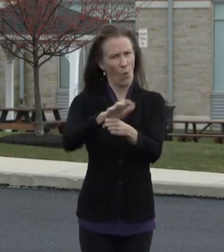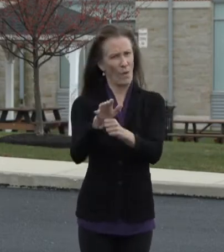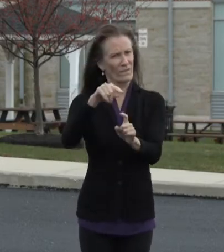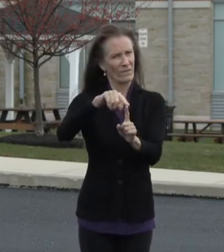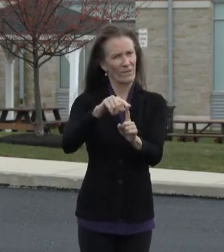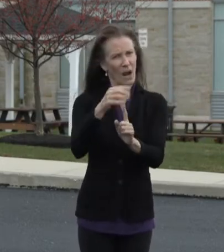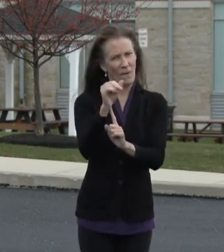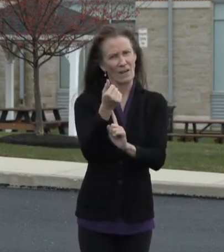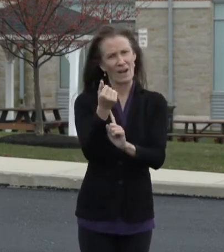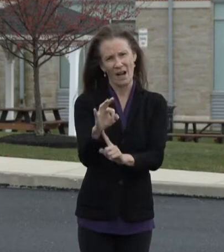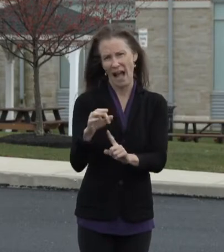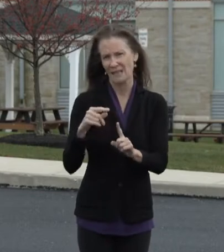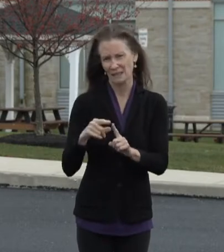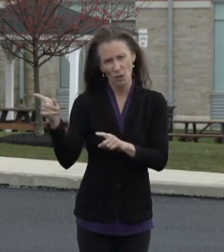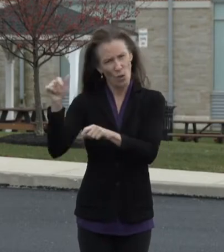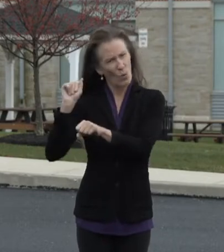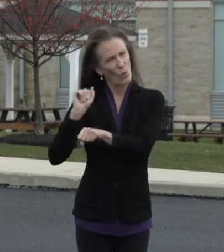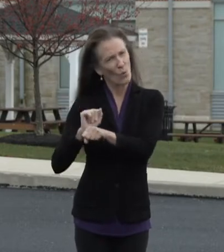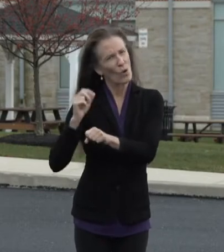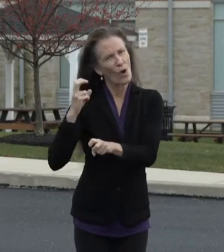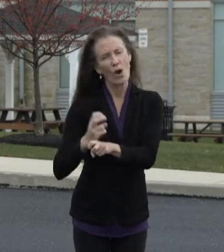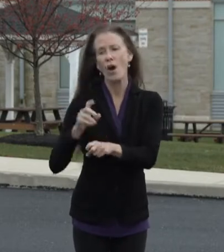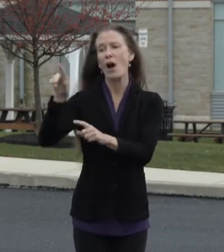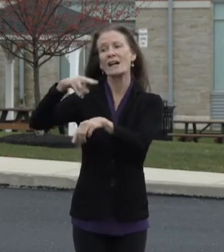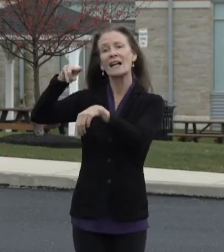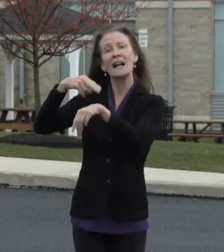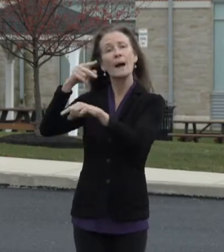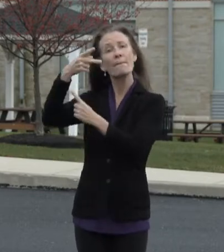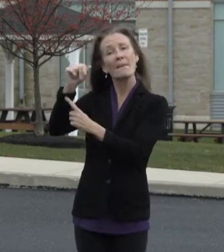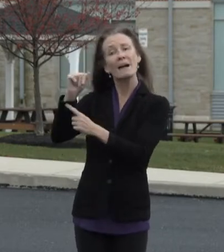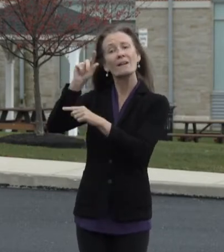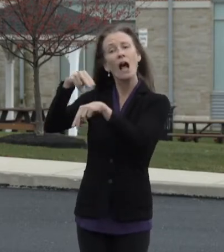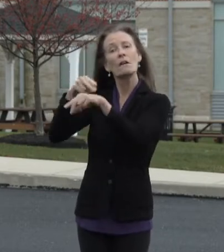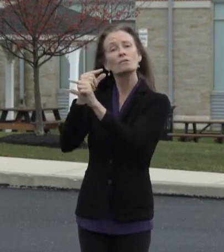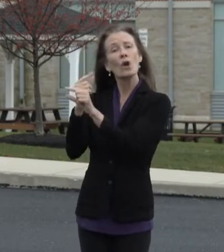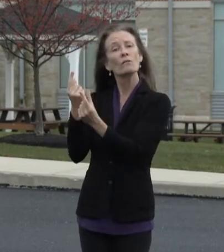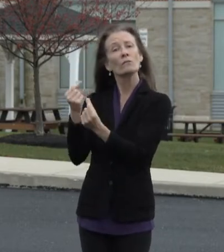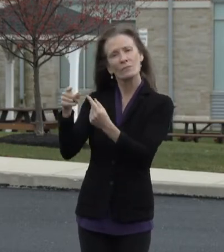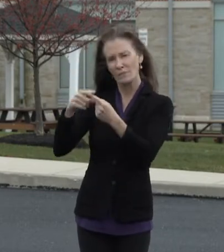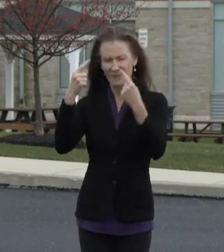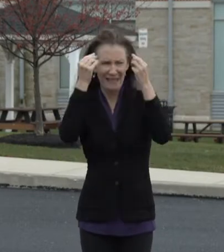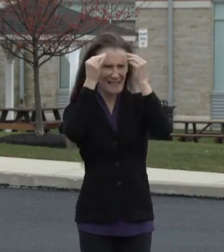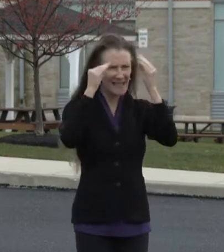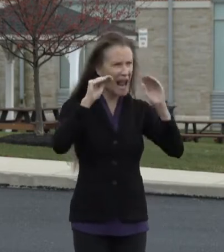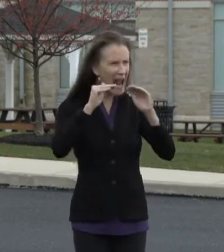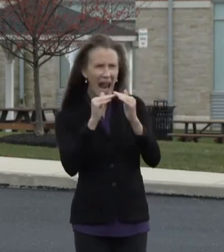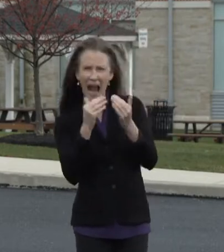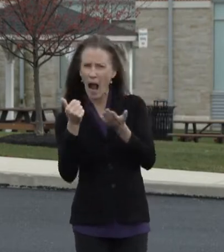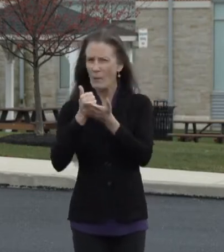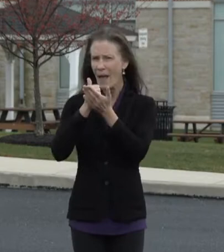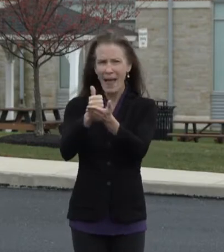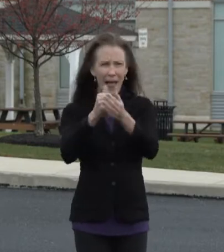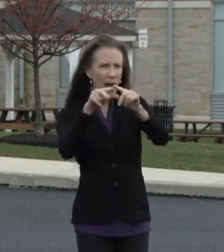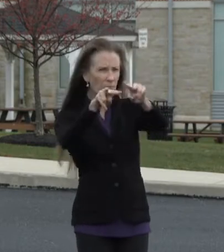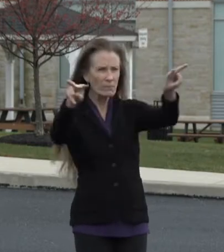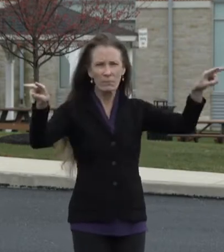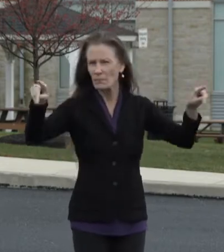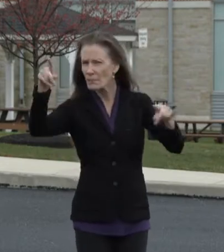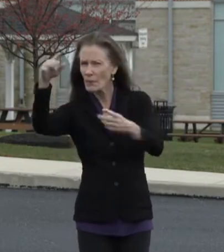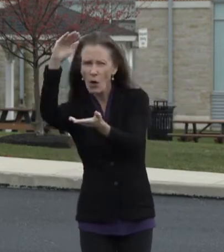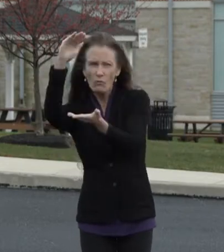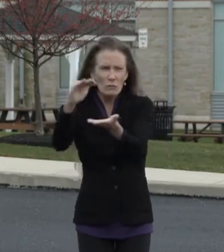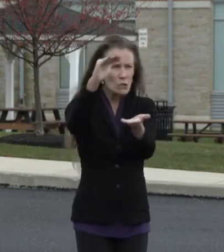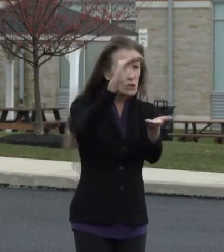in planning and administration, as members of the Pennsylvania National Guard are working tirelessly right here at Pima